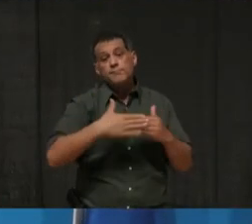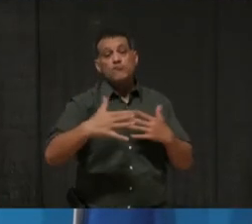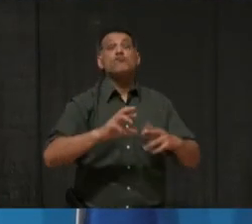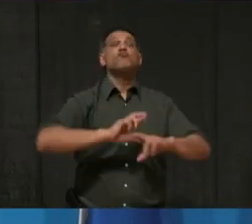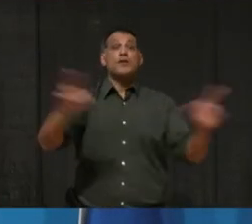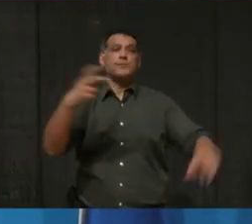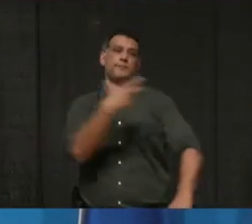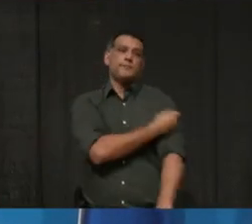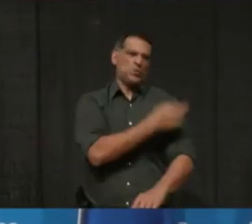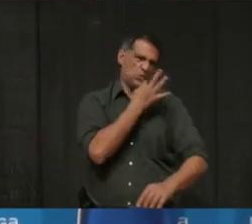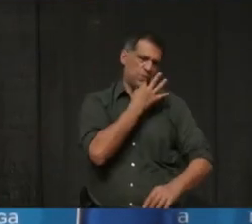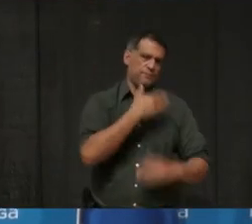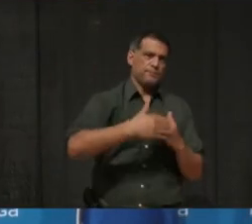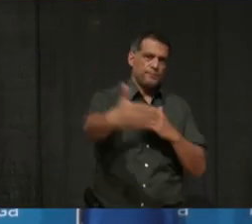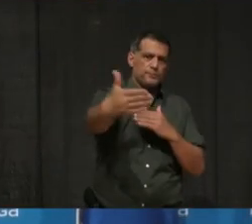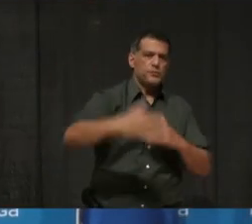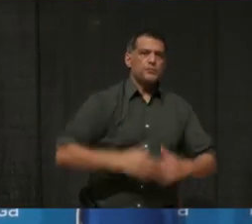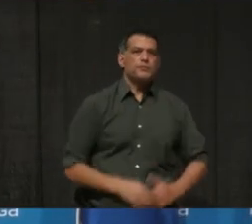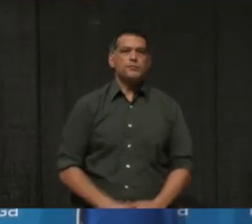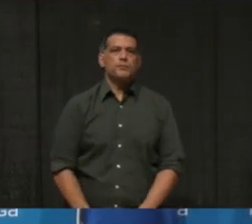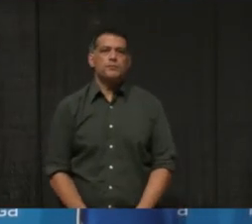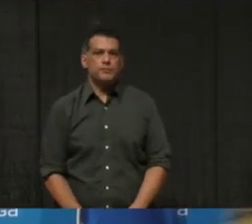Liu. Chair Parisi?